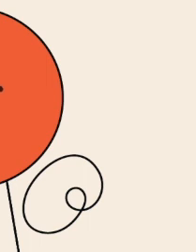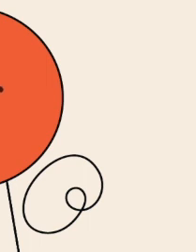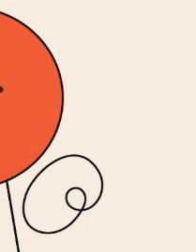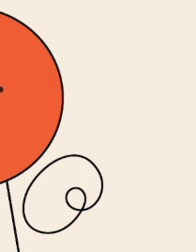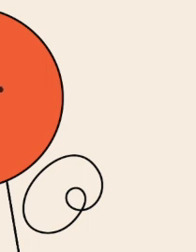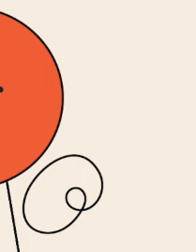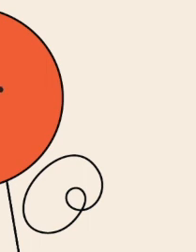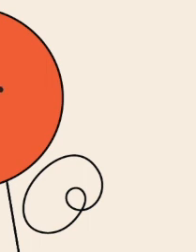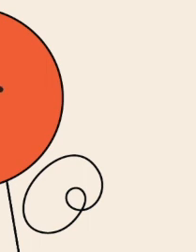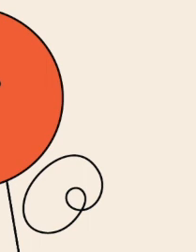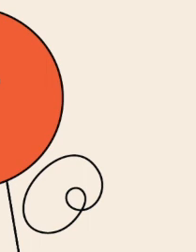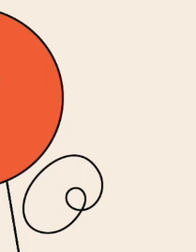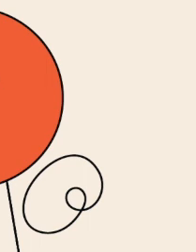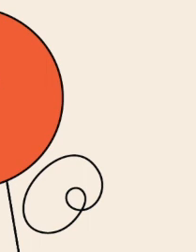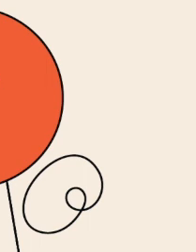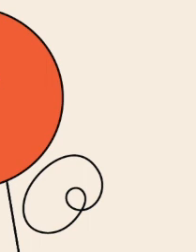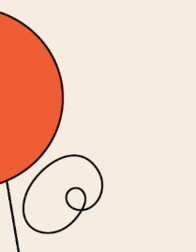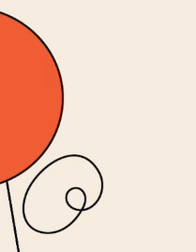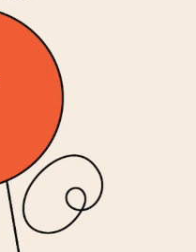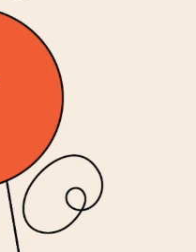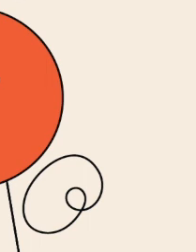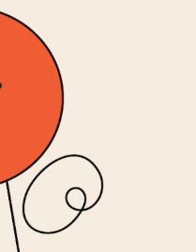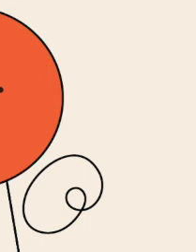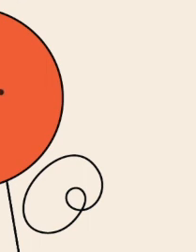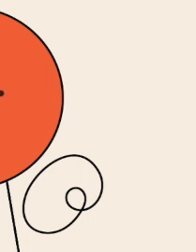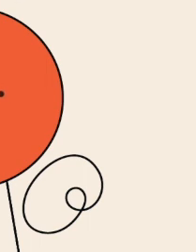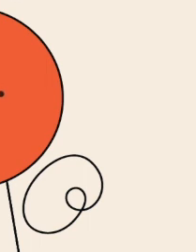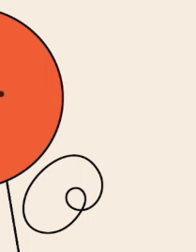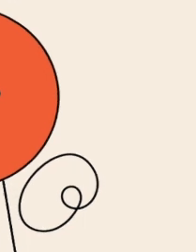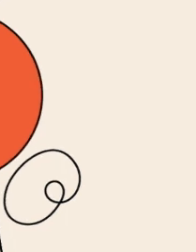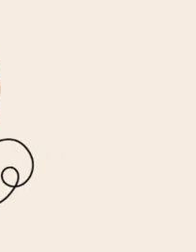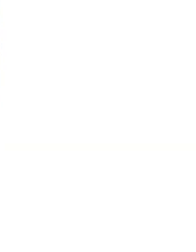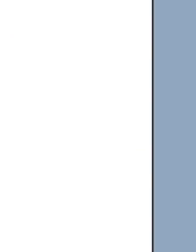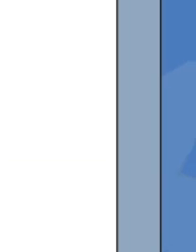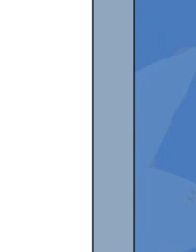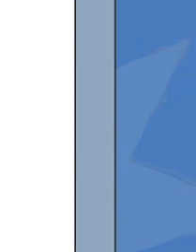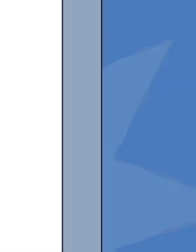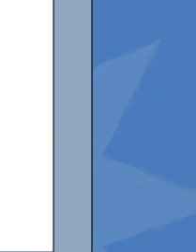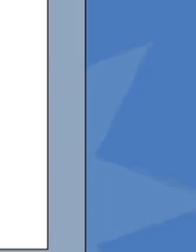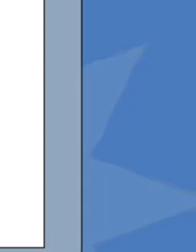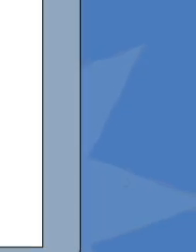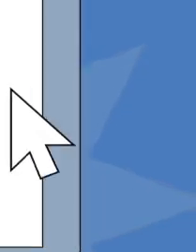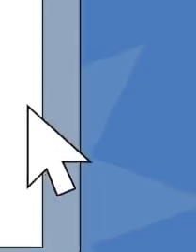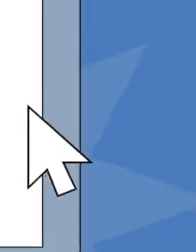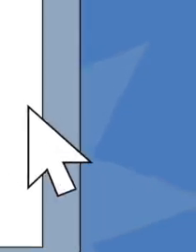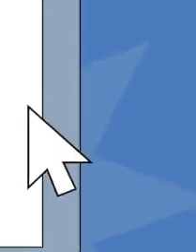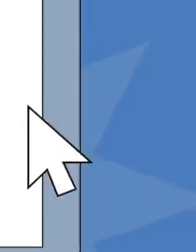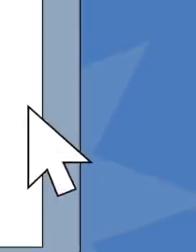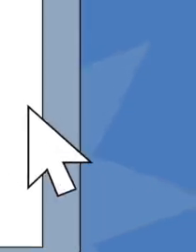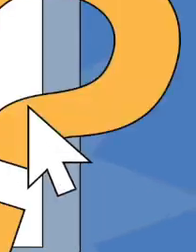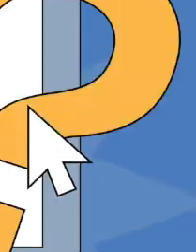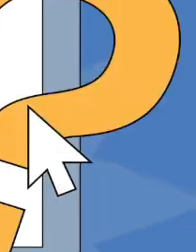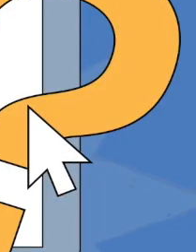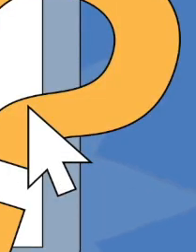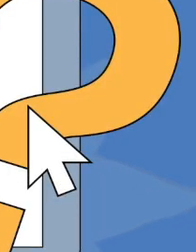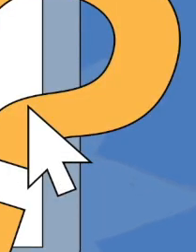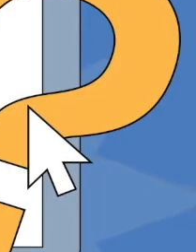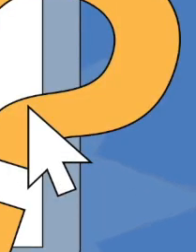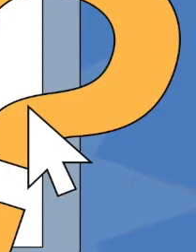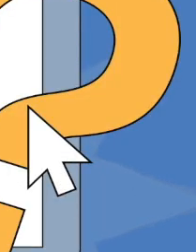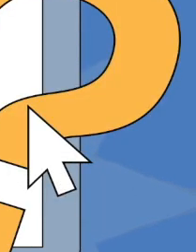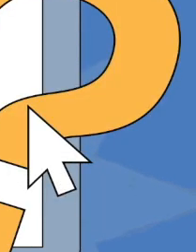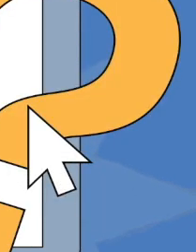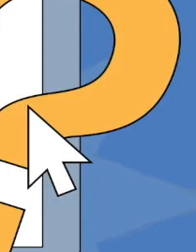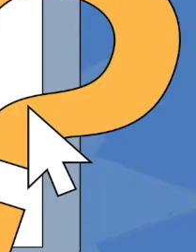Looking for a new and effective way to support educators' professional growth? Seeking to take advantage of technology but not sure how to do